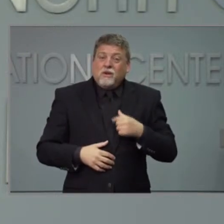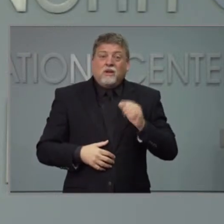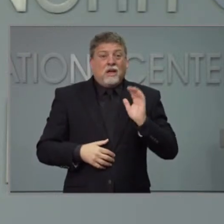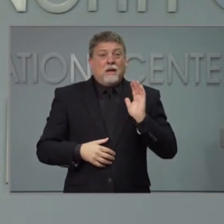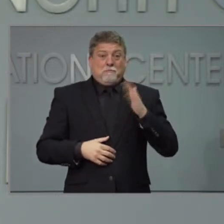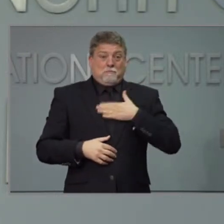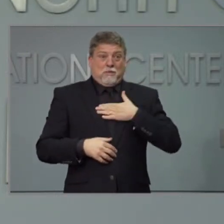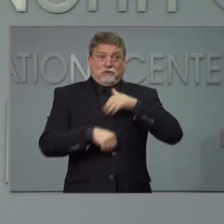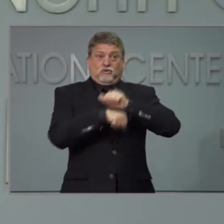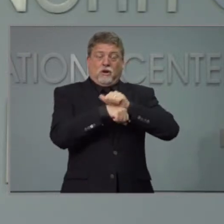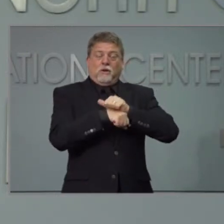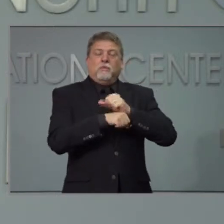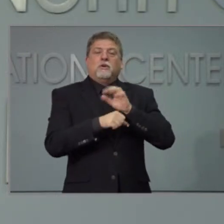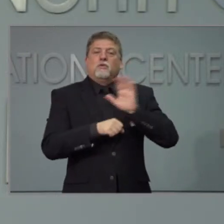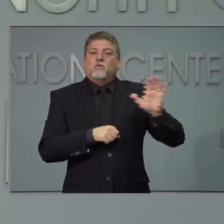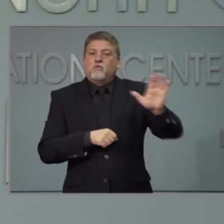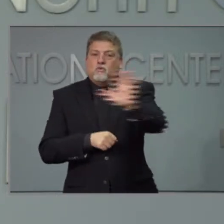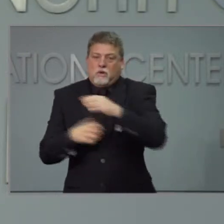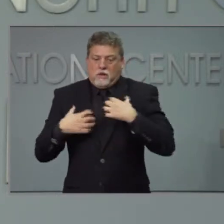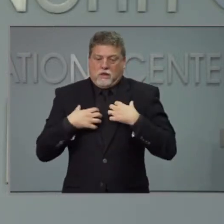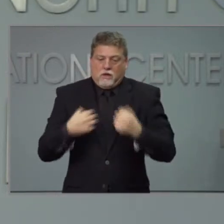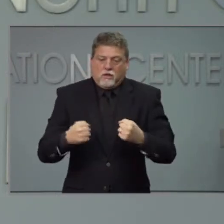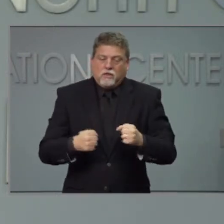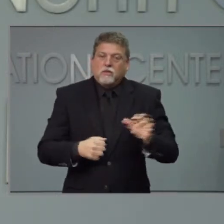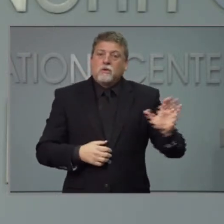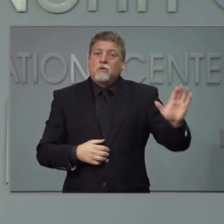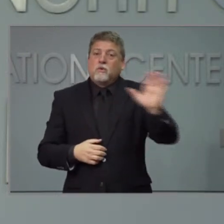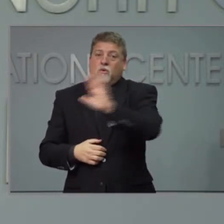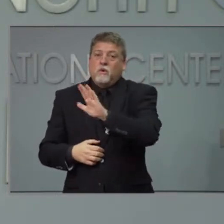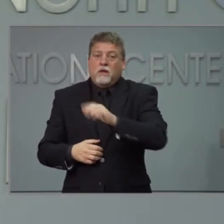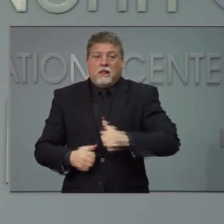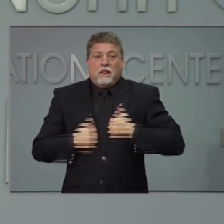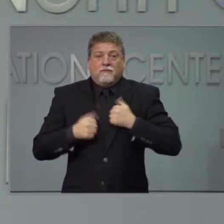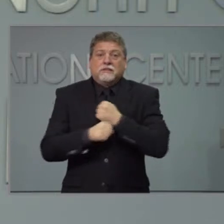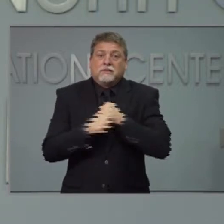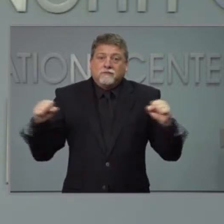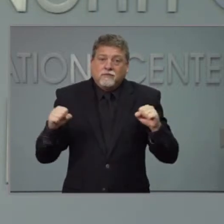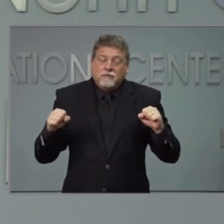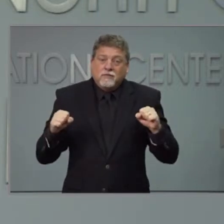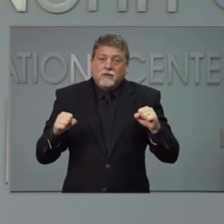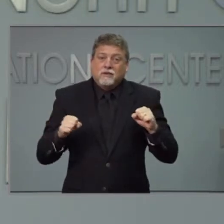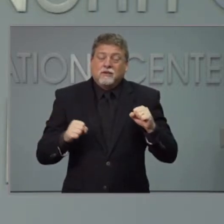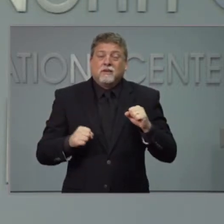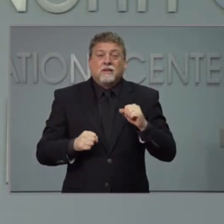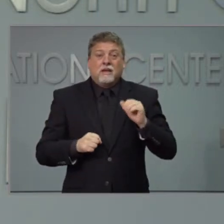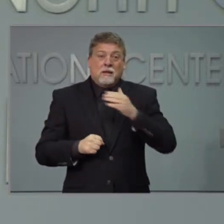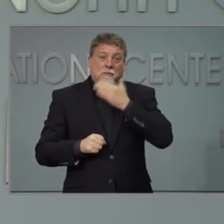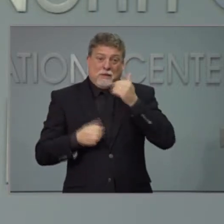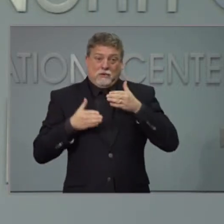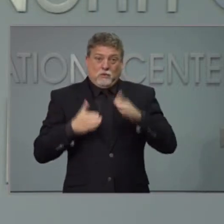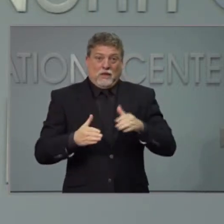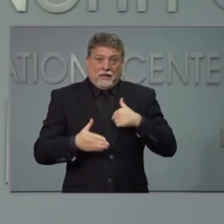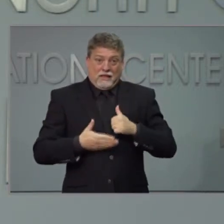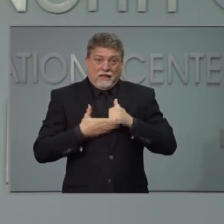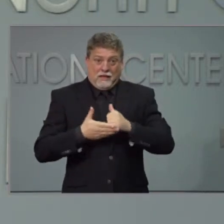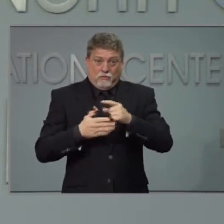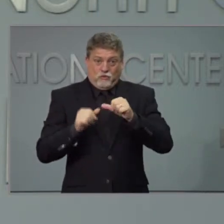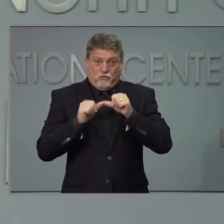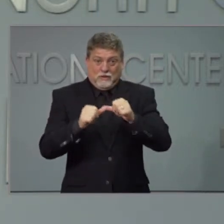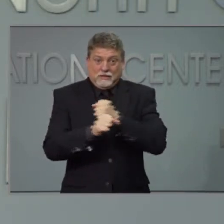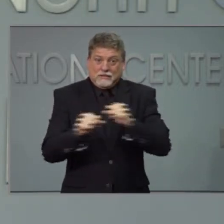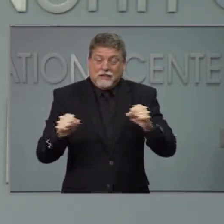North Carolinians. We think that this is the most effective approach at the moment. Dr. Cohen, do you want to add to that?